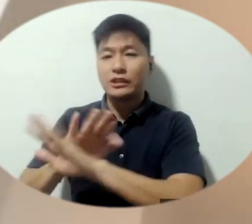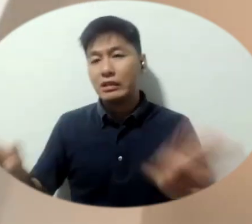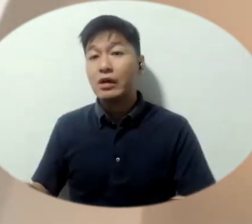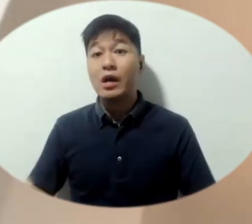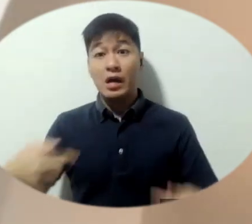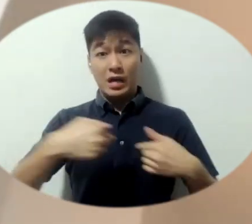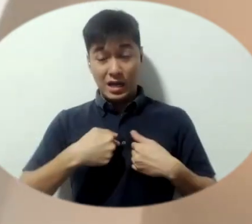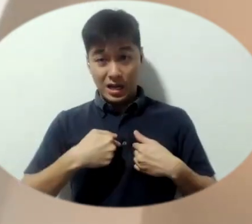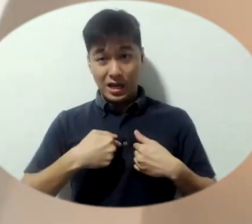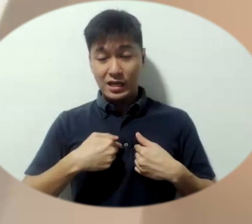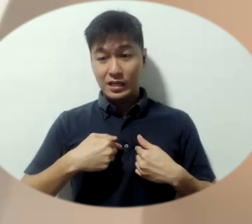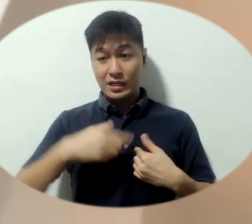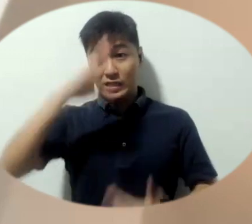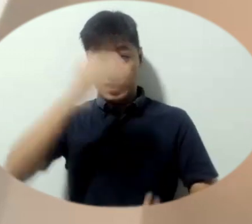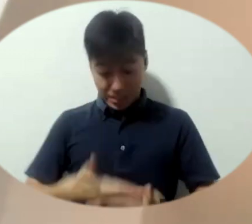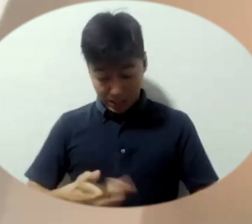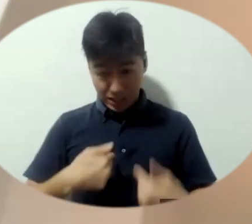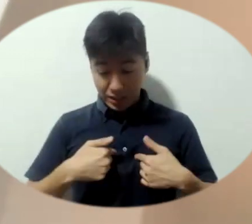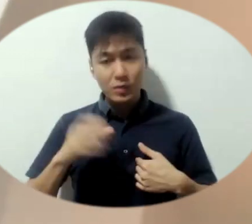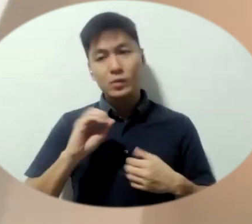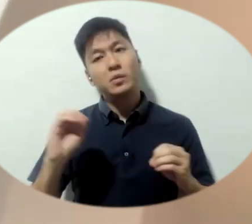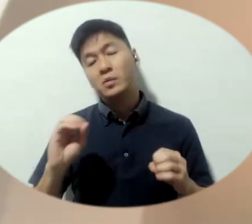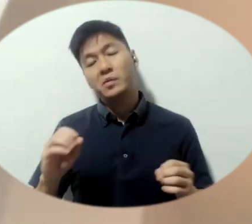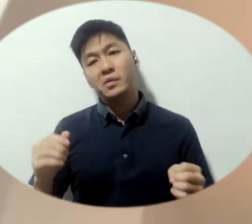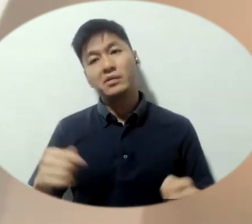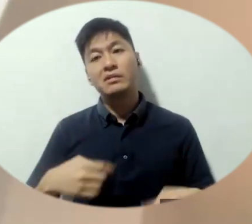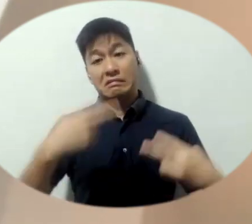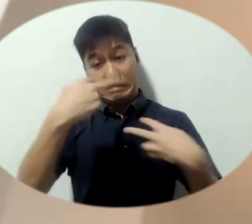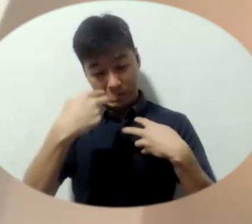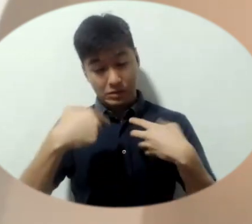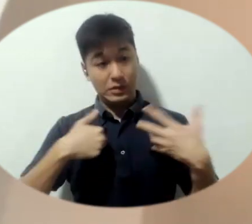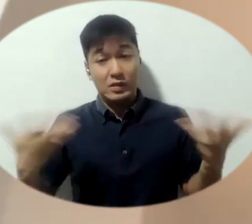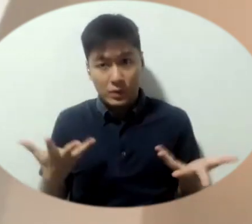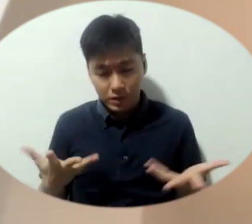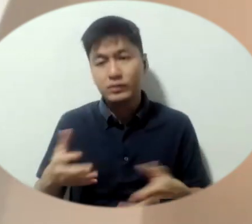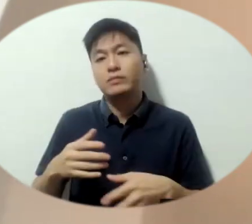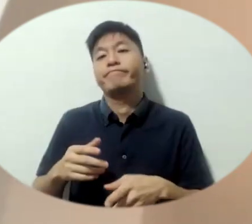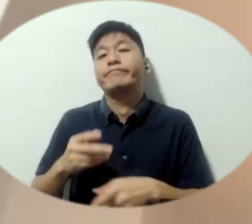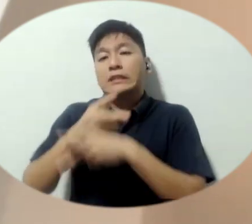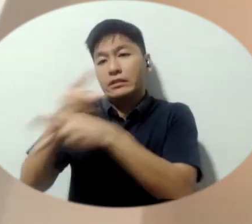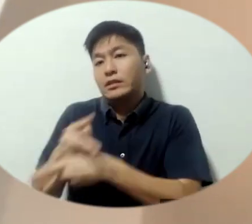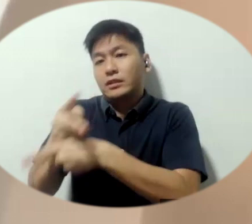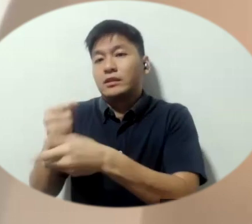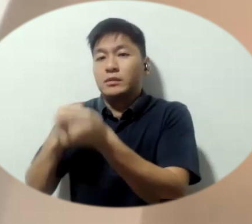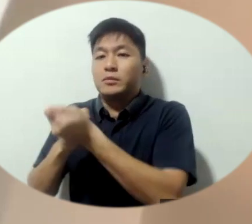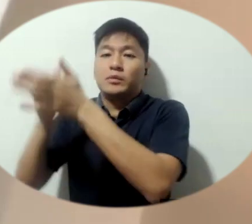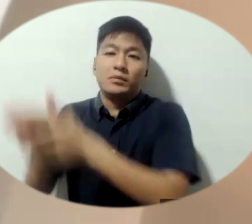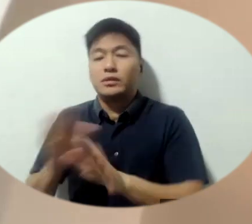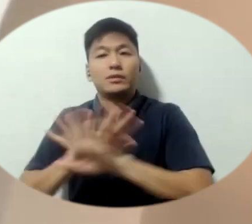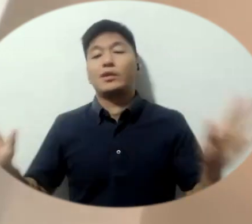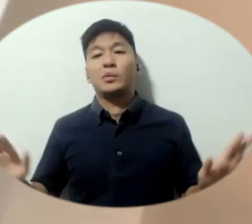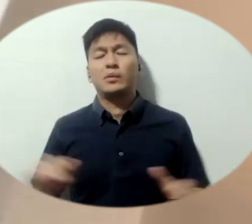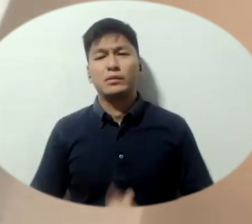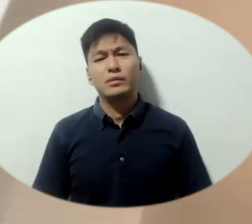the very loving and passionate grandson that I was. I was a caregiver. So it was funny to see